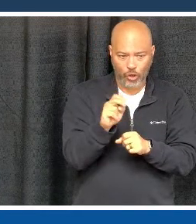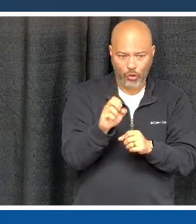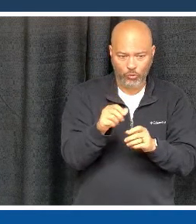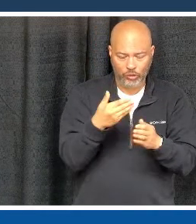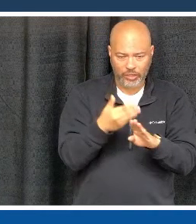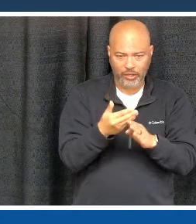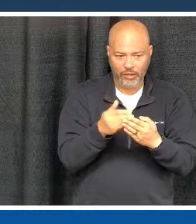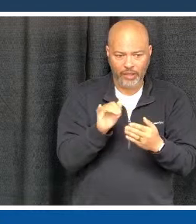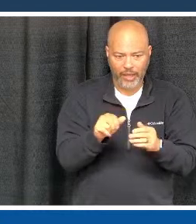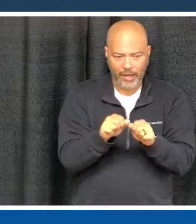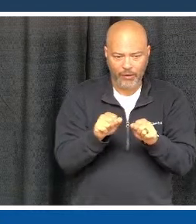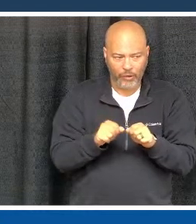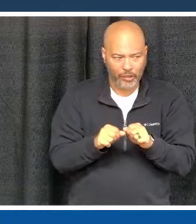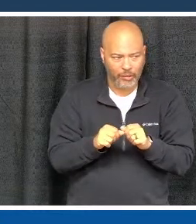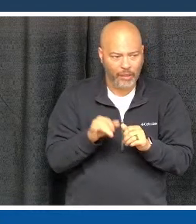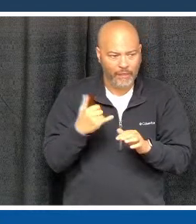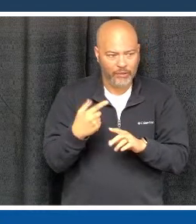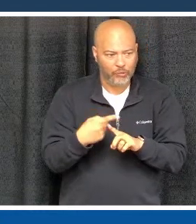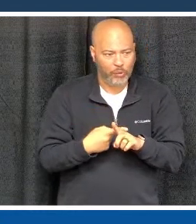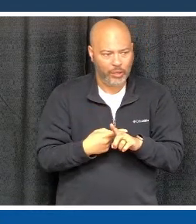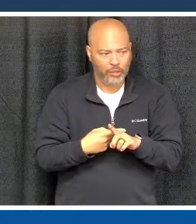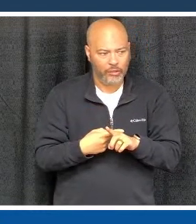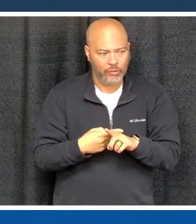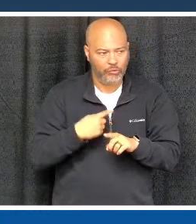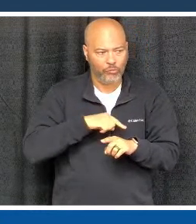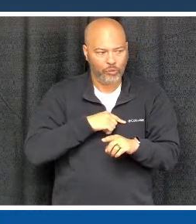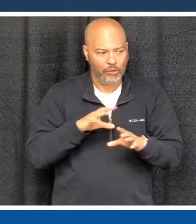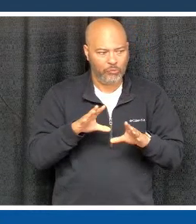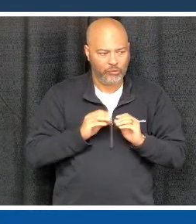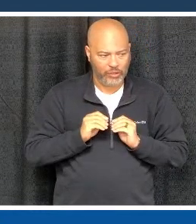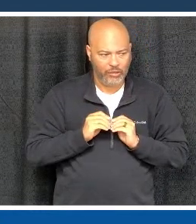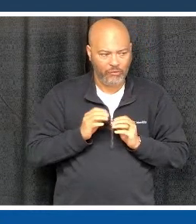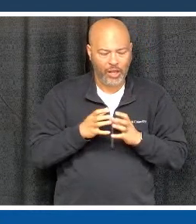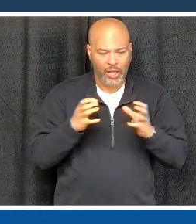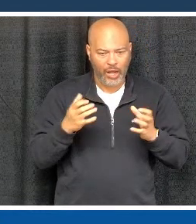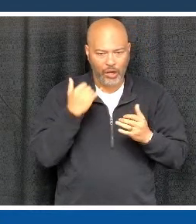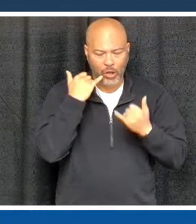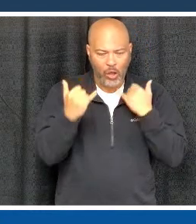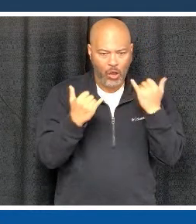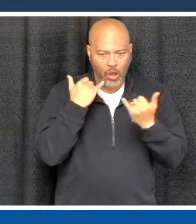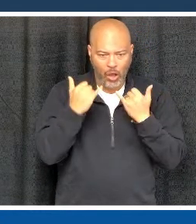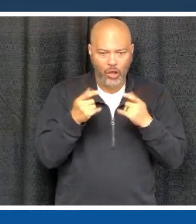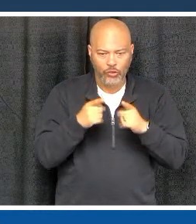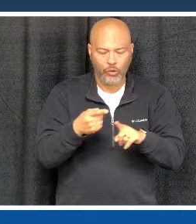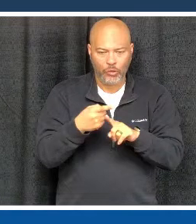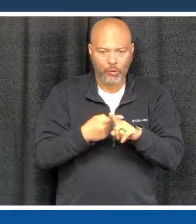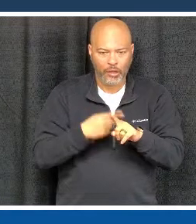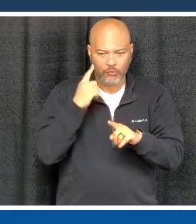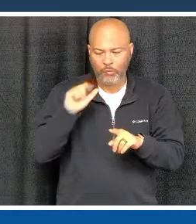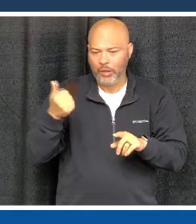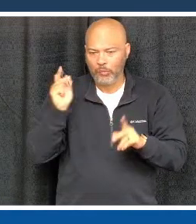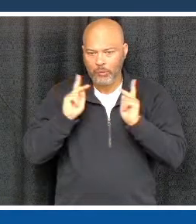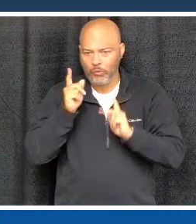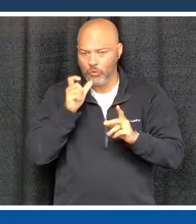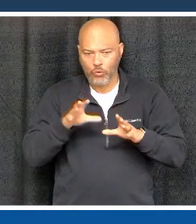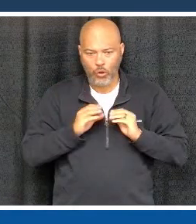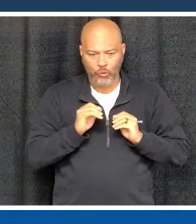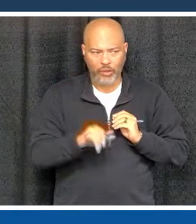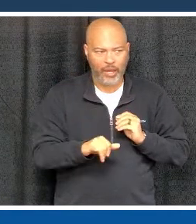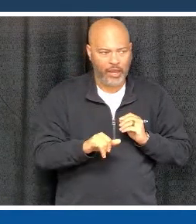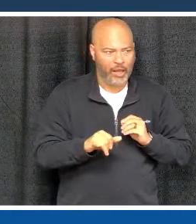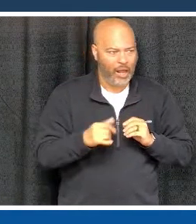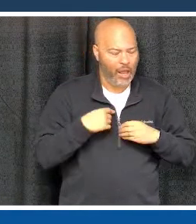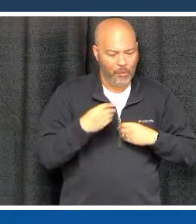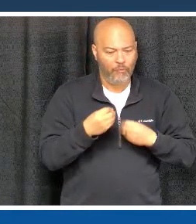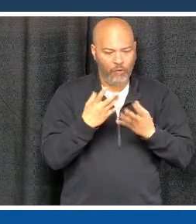areas. This month, we do receive a lot of calls during the months from other people who own that. I provided